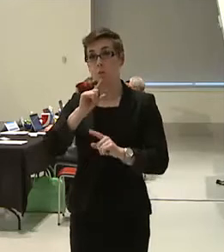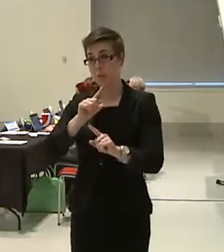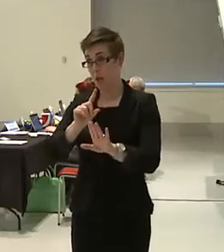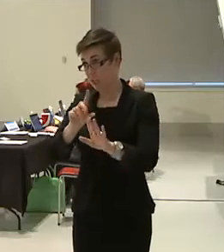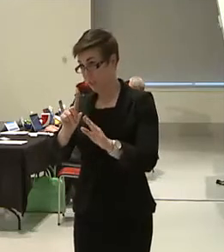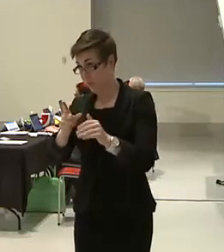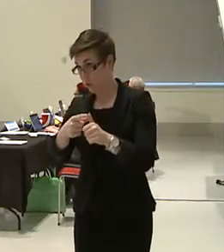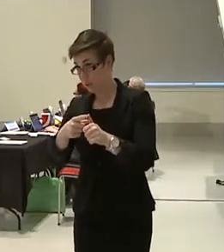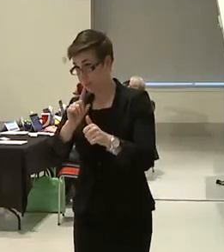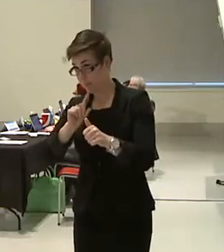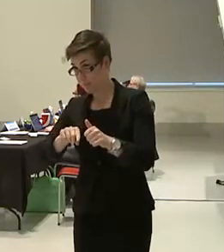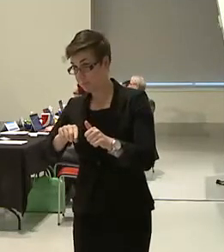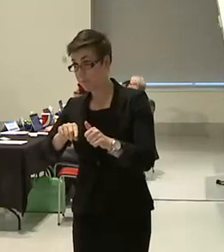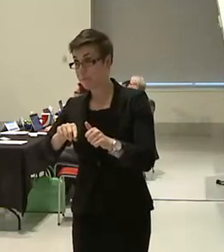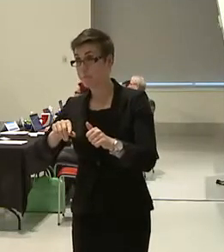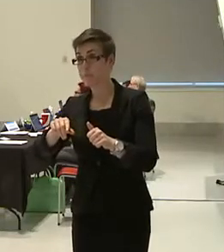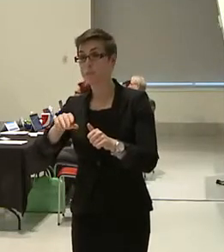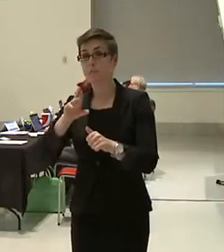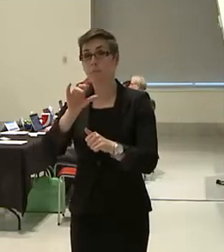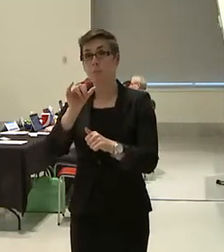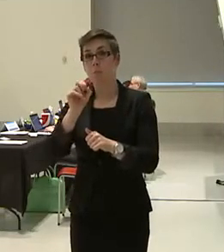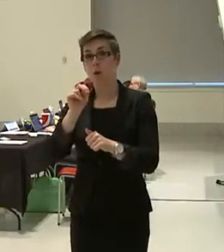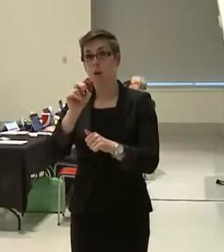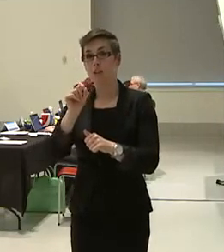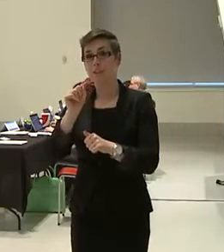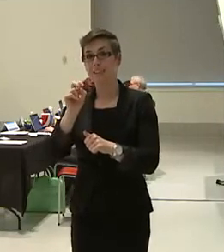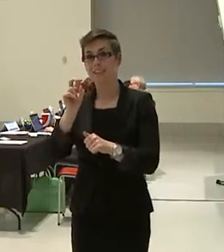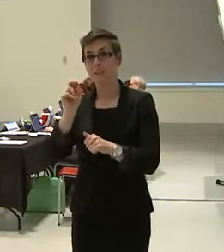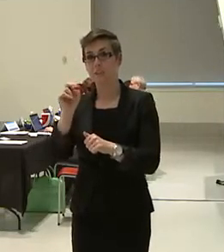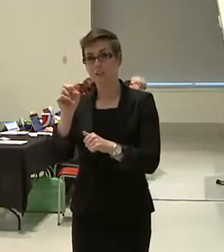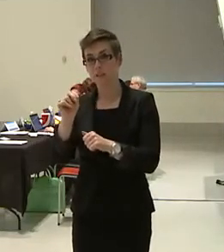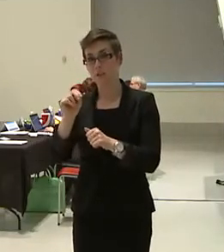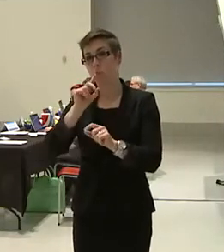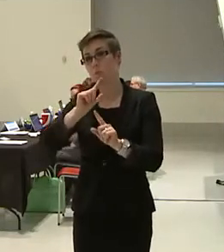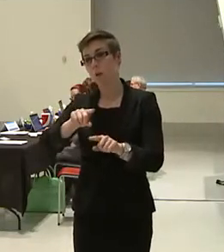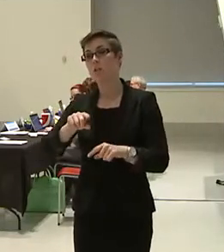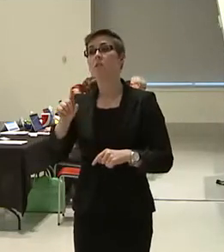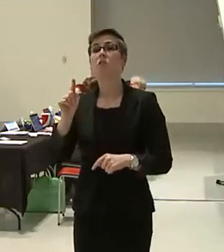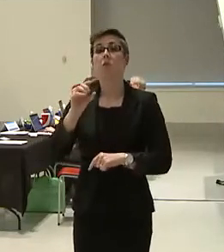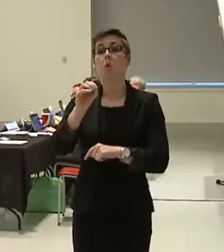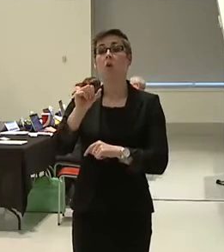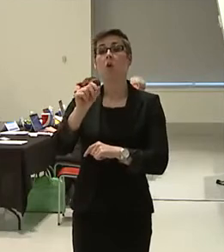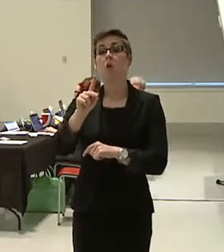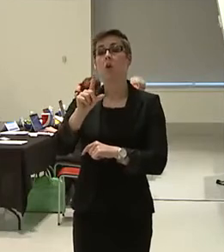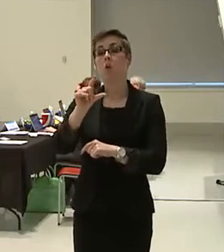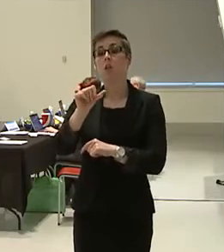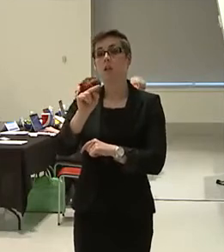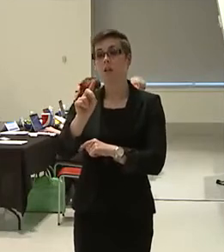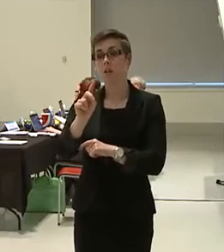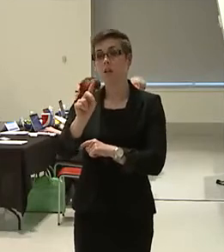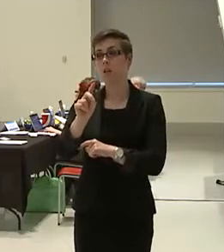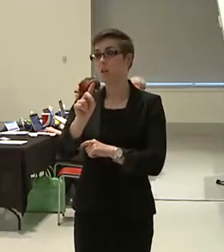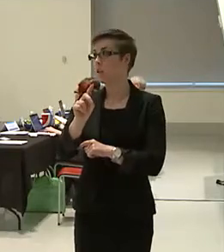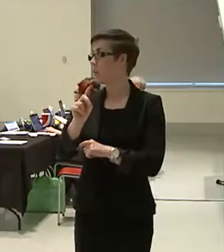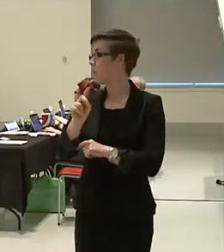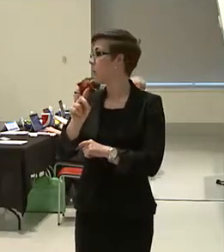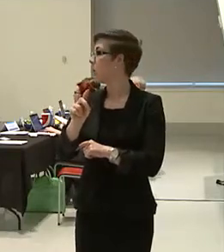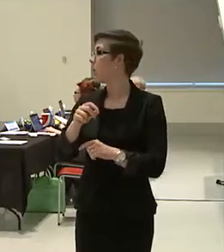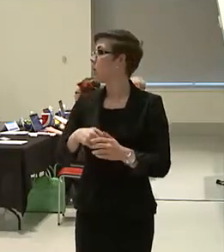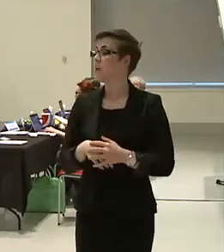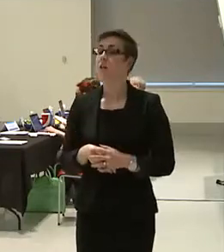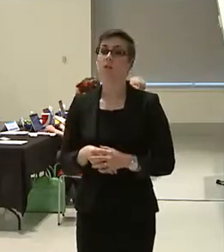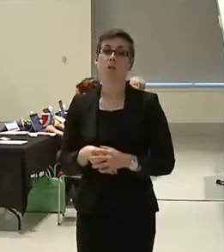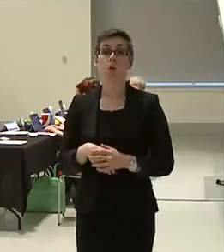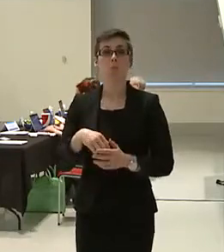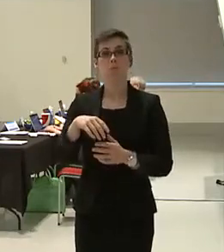sure. Thank you. Yeah, Oakland has a big privacy-concerned